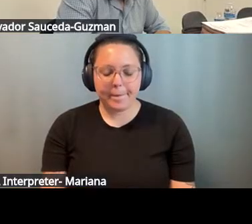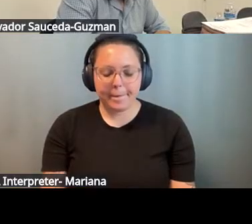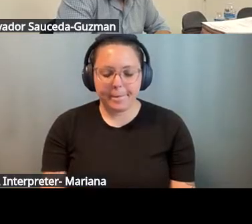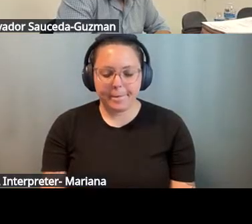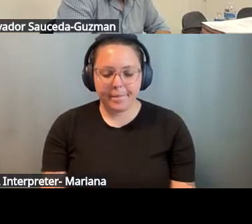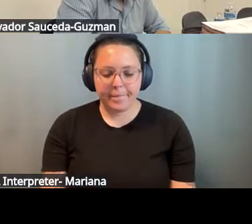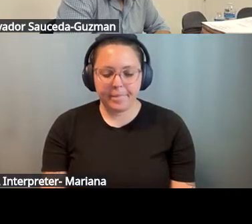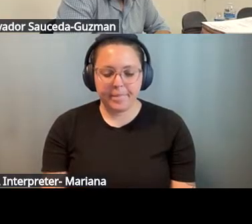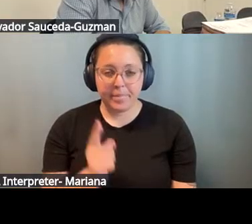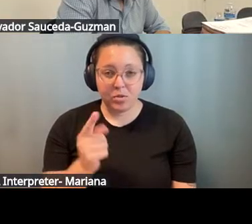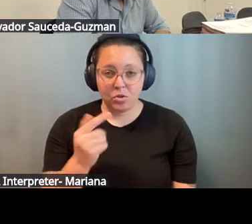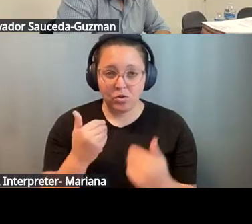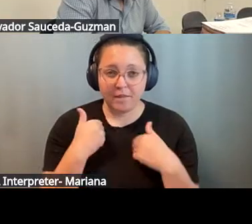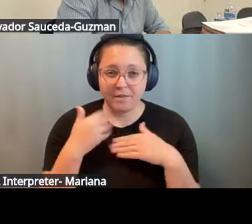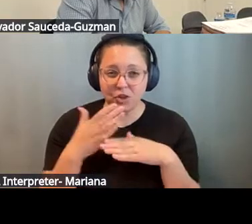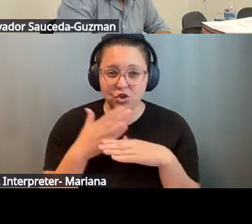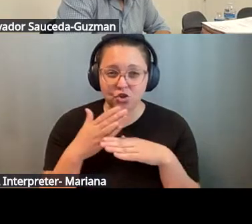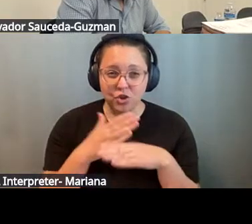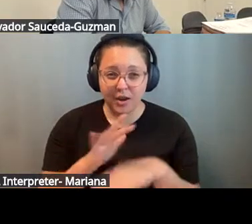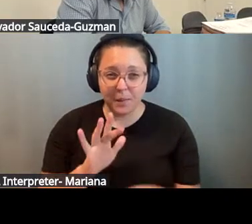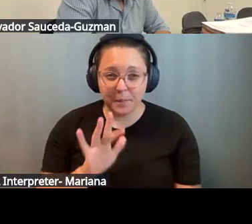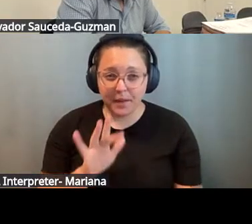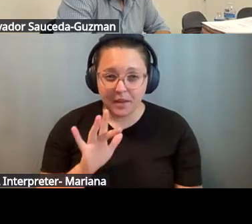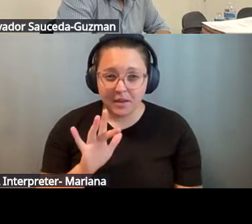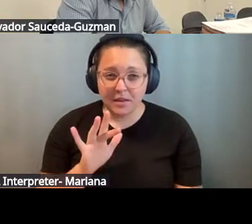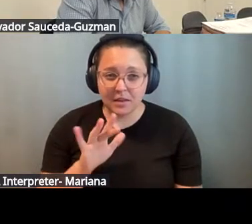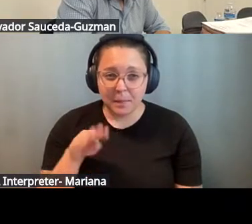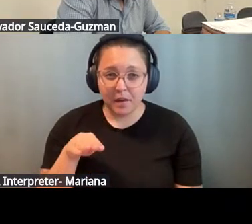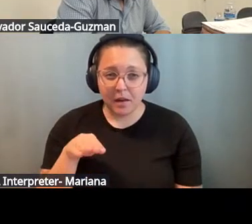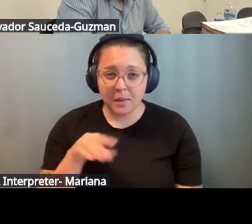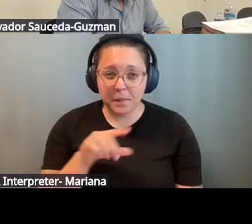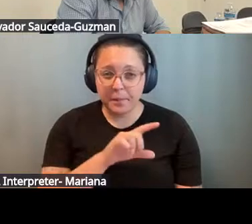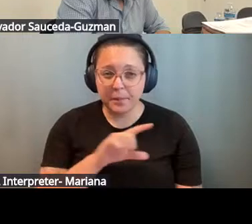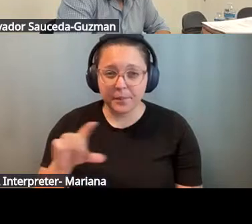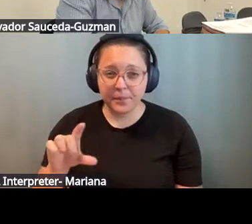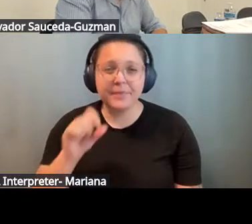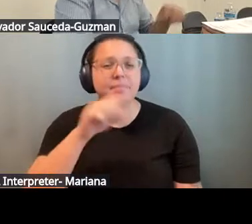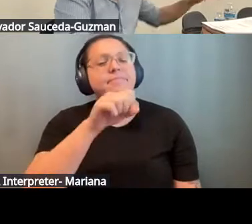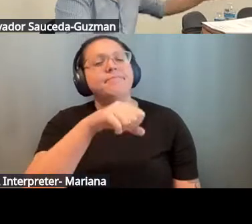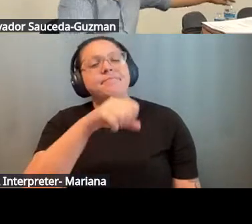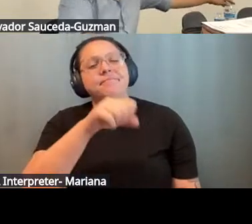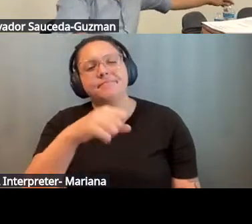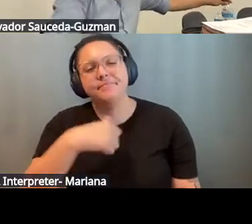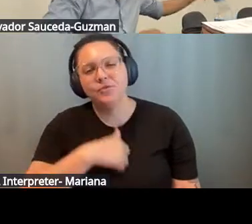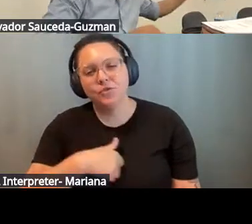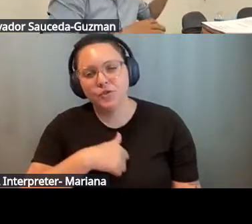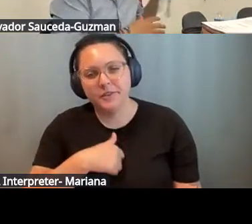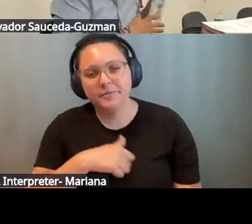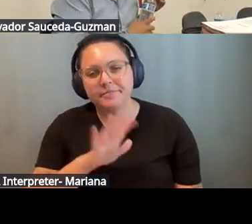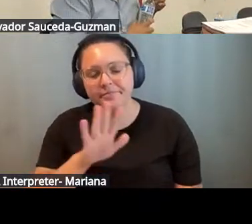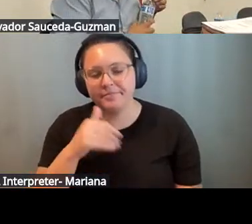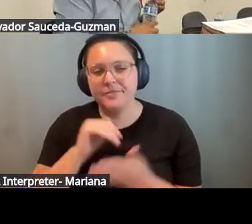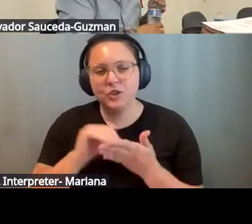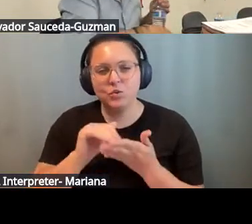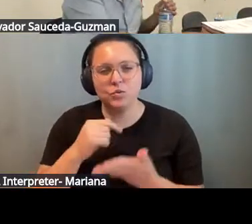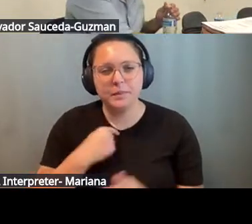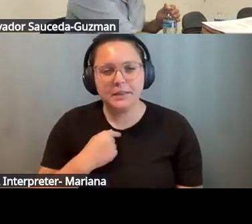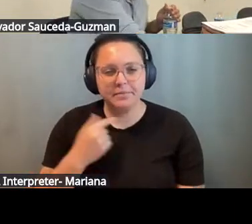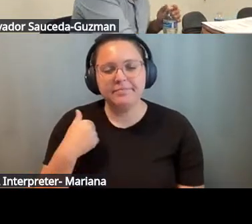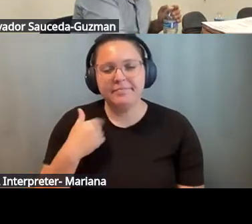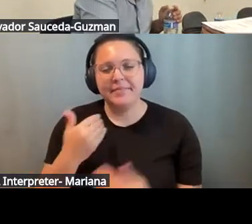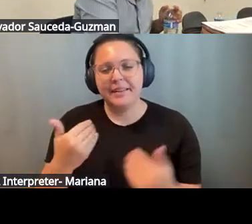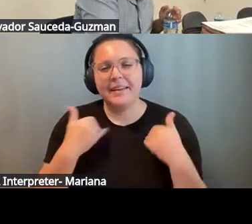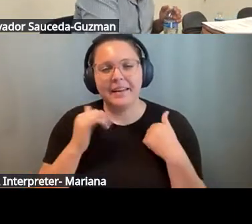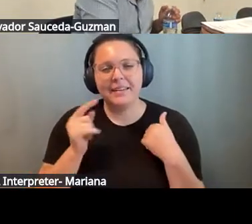do you have a share Um, button at the bottom of your screen? oh yeah. Sorry, Okay, excuse me. Perfect. no I had